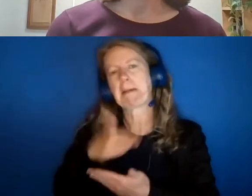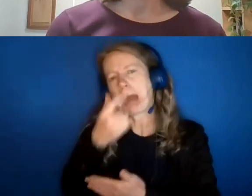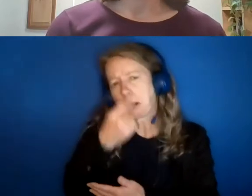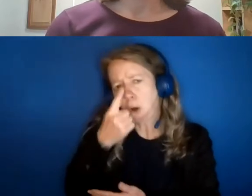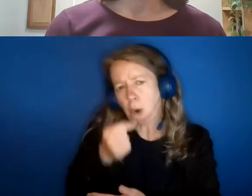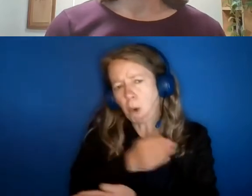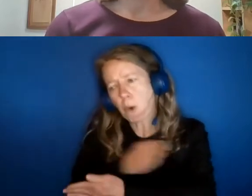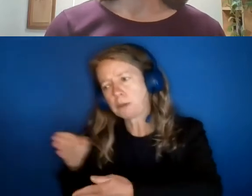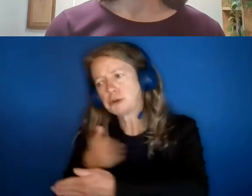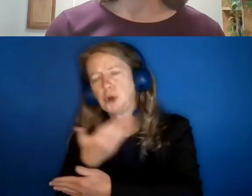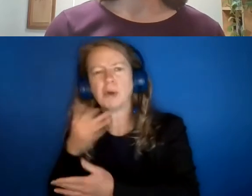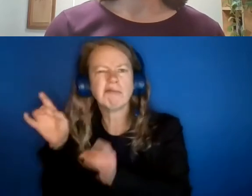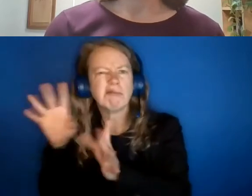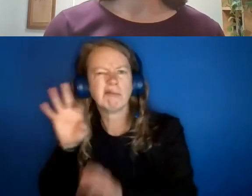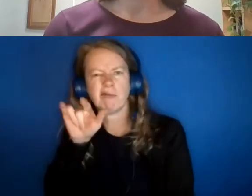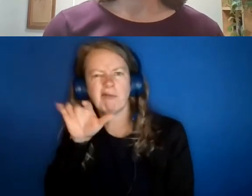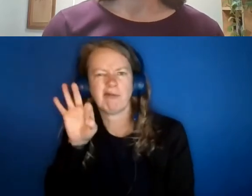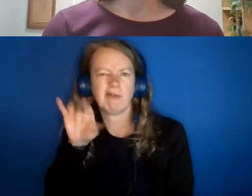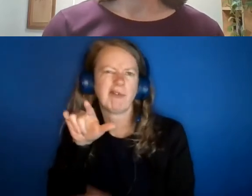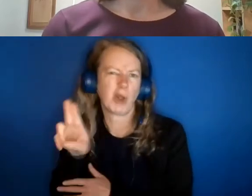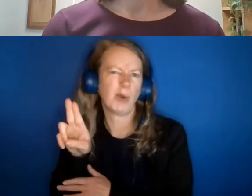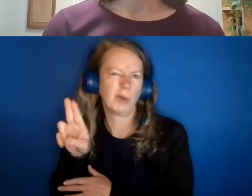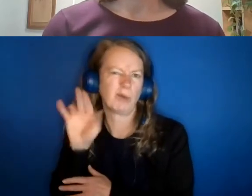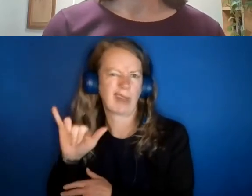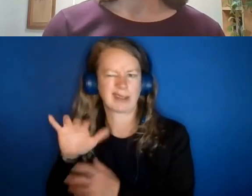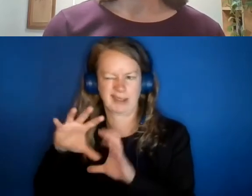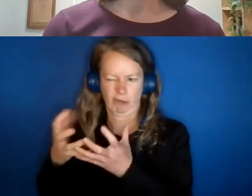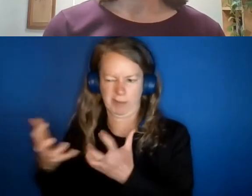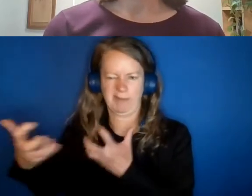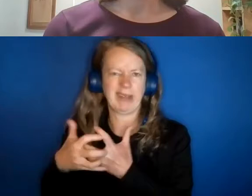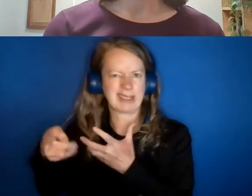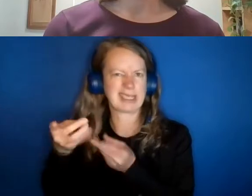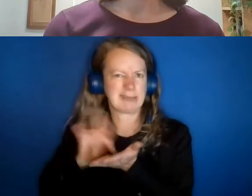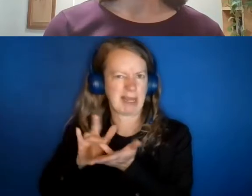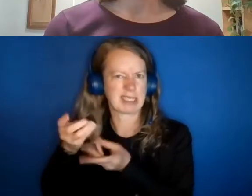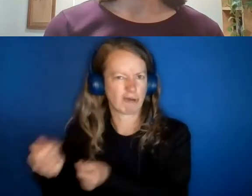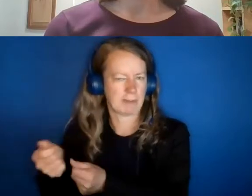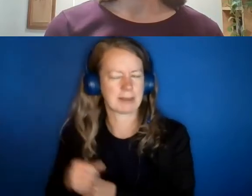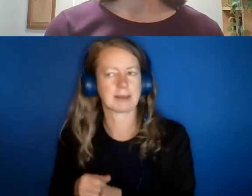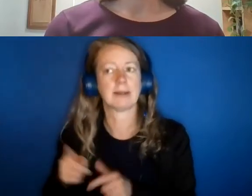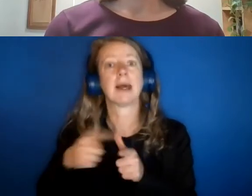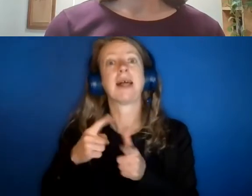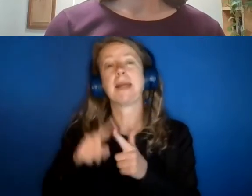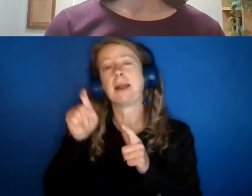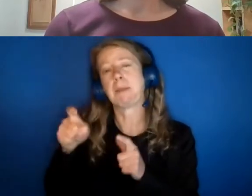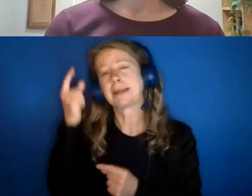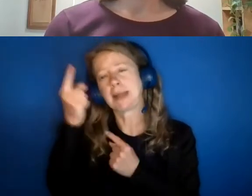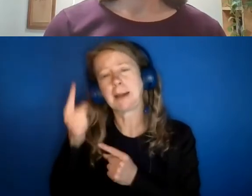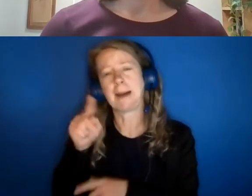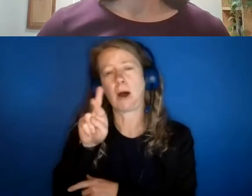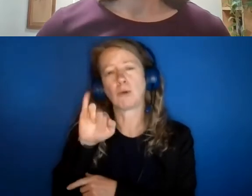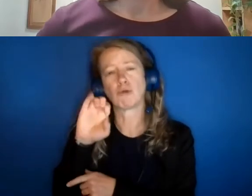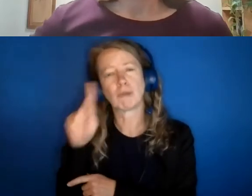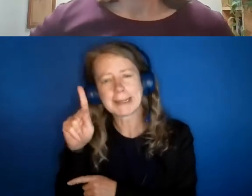flu is what we describe. And then we have to think about risk categories. And so these medications